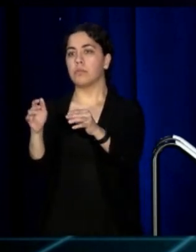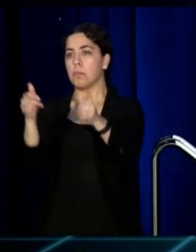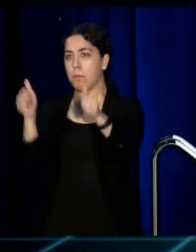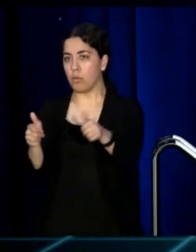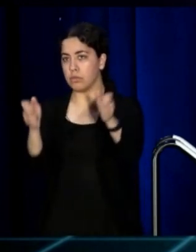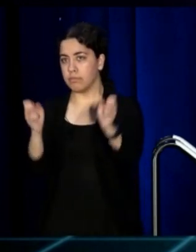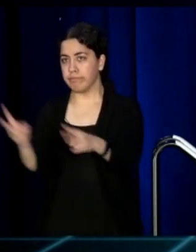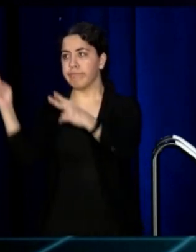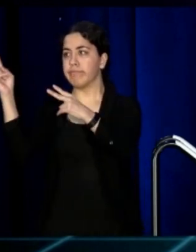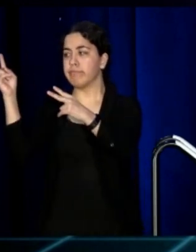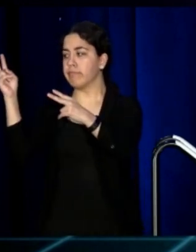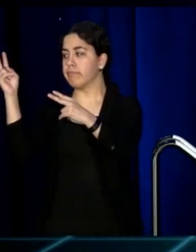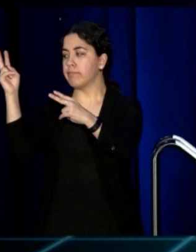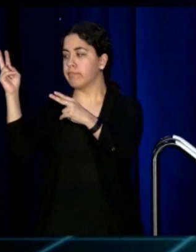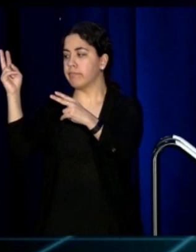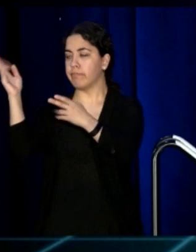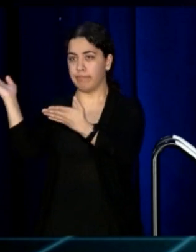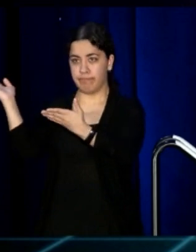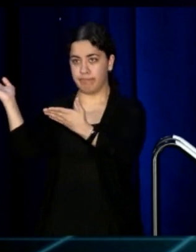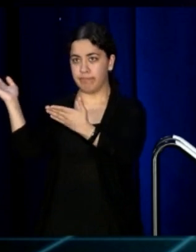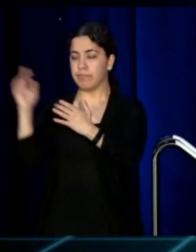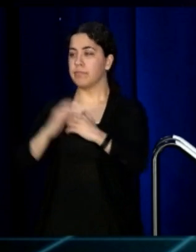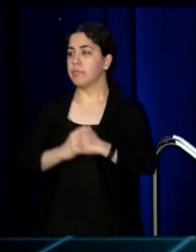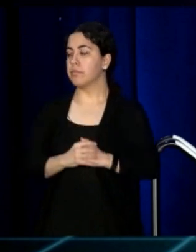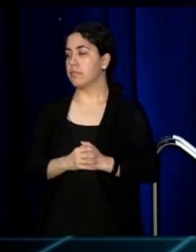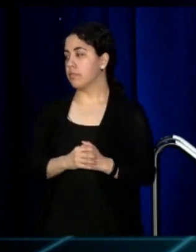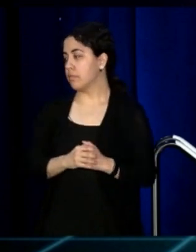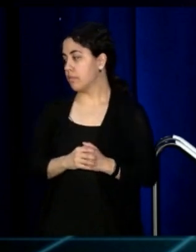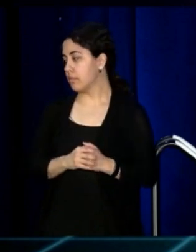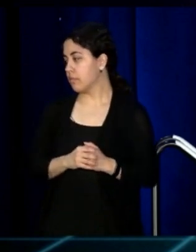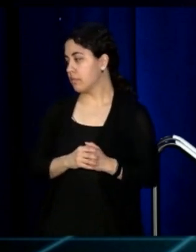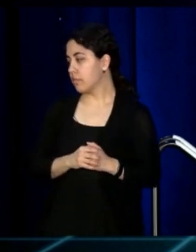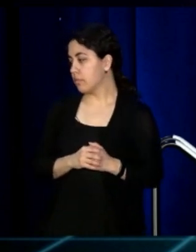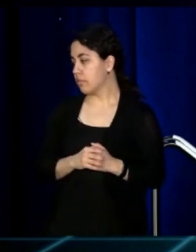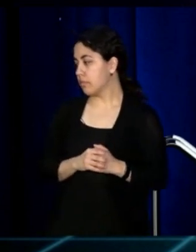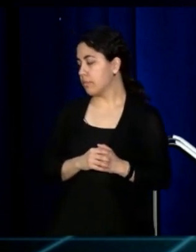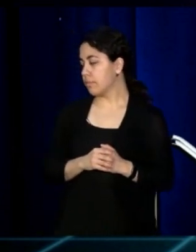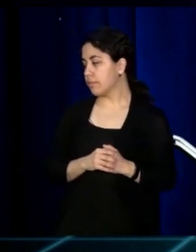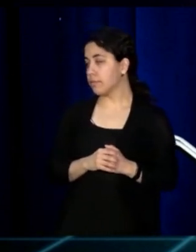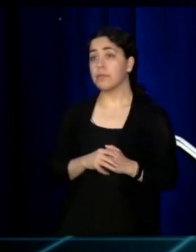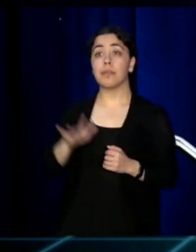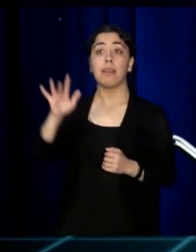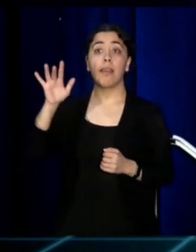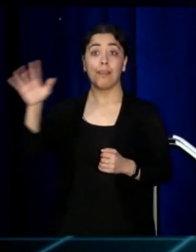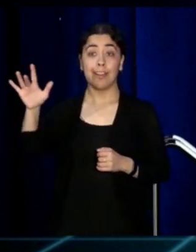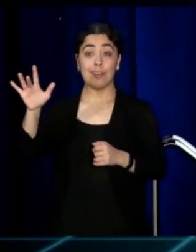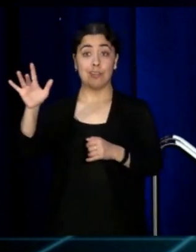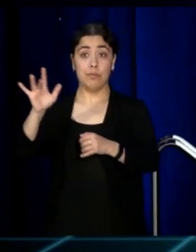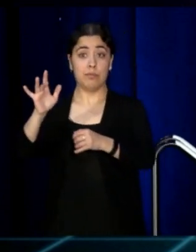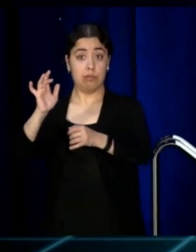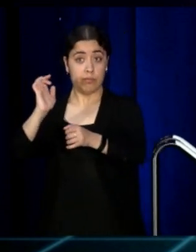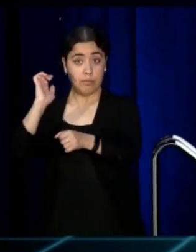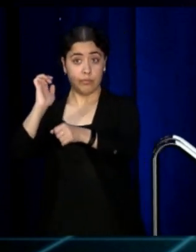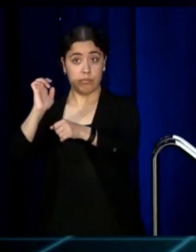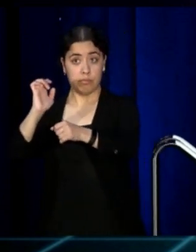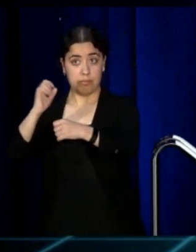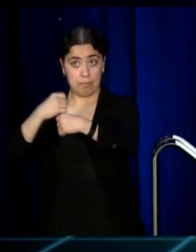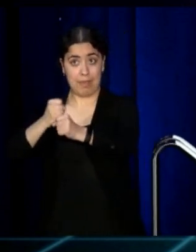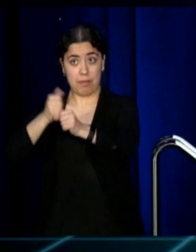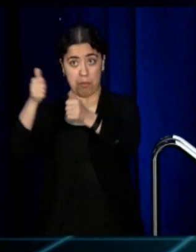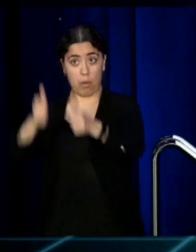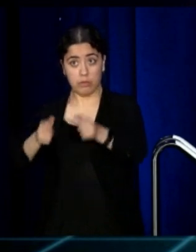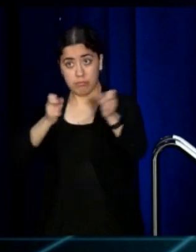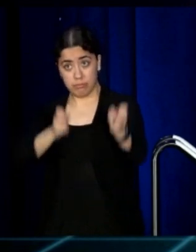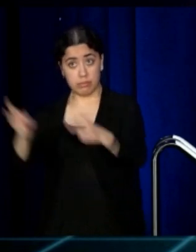Just like this. And if I hit create and we look at our logs, we can see